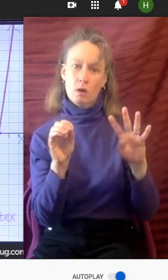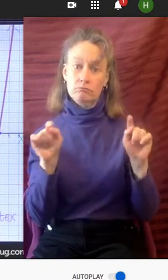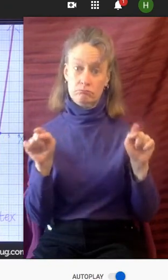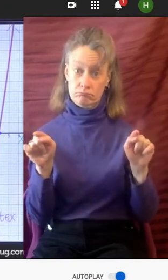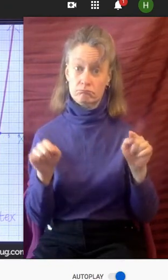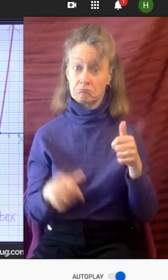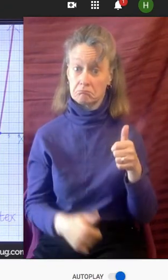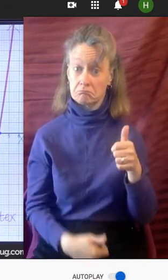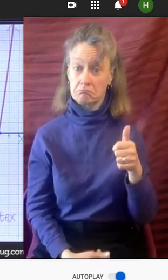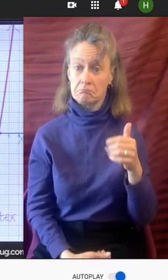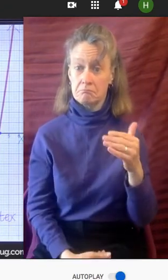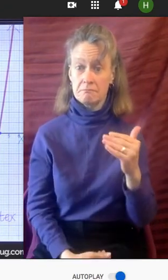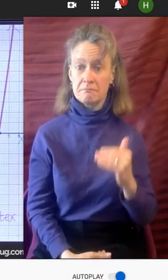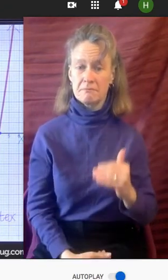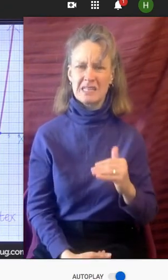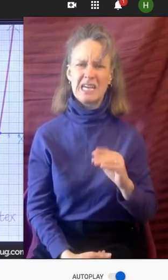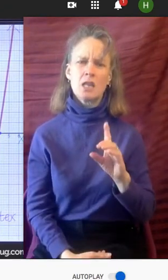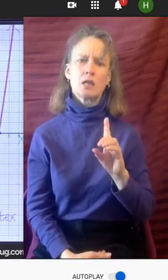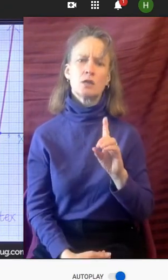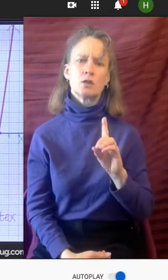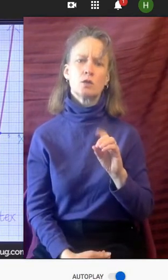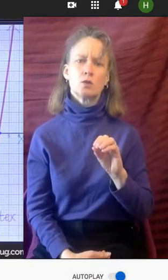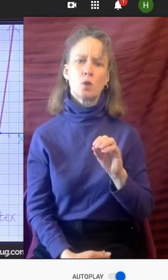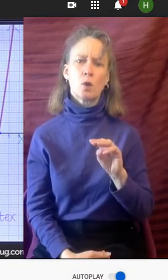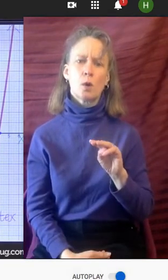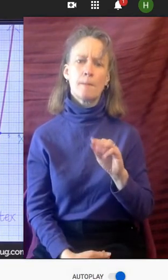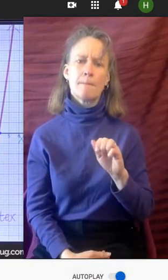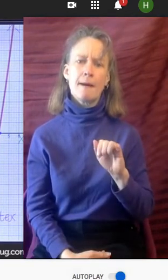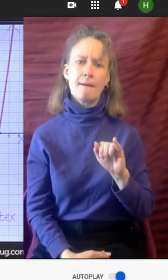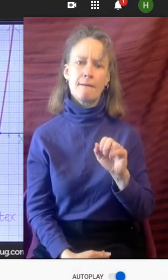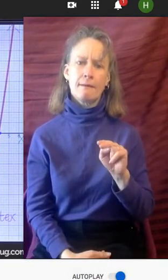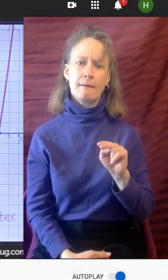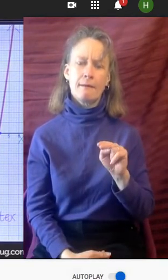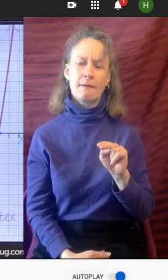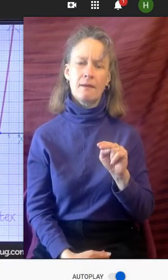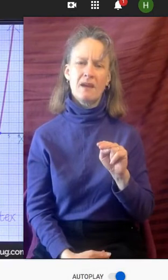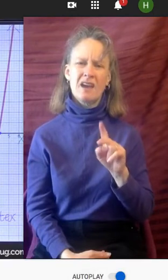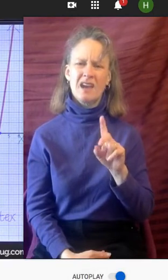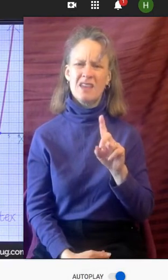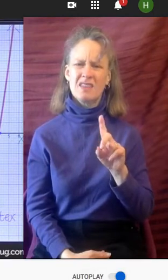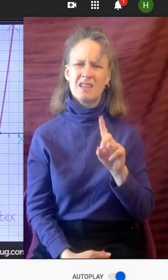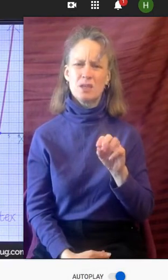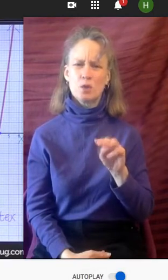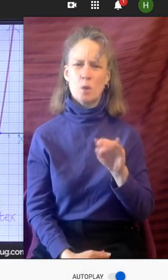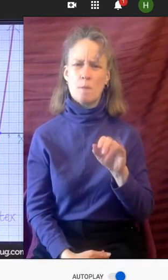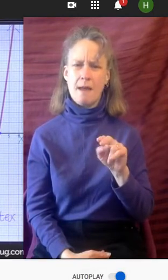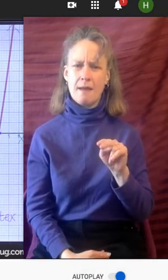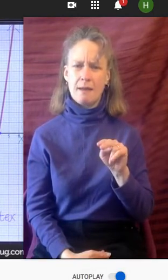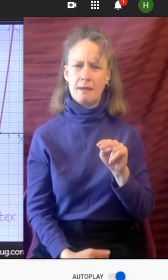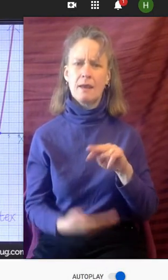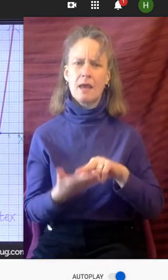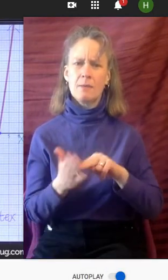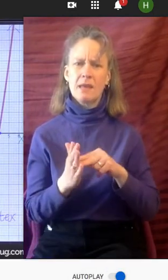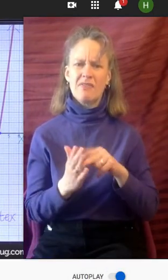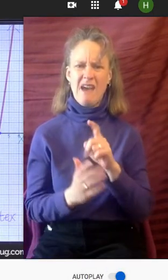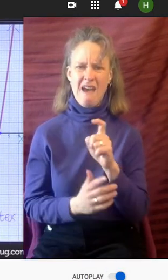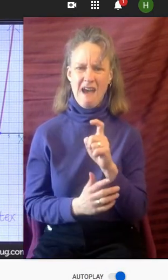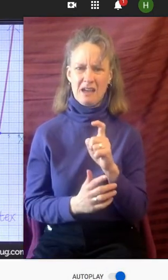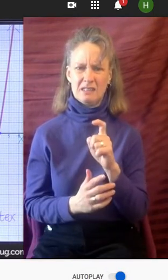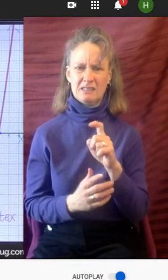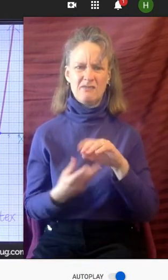Next, domain. By definition, domain is the set of x values for which a function is